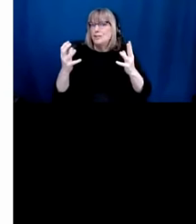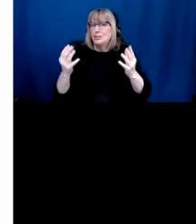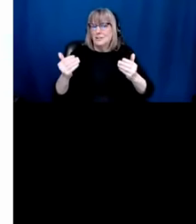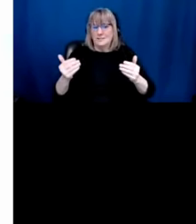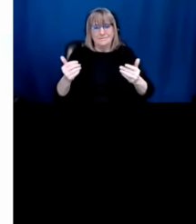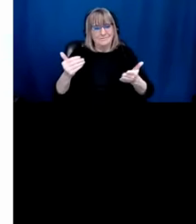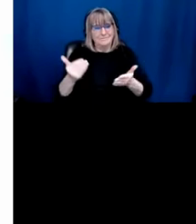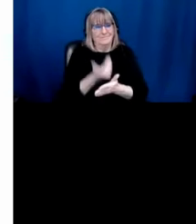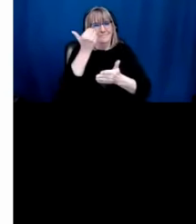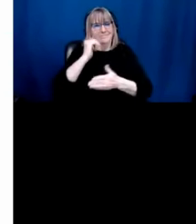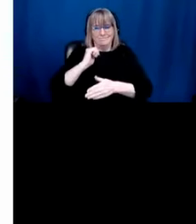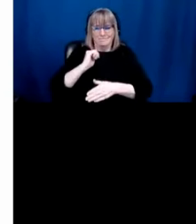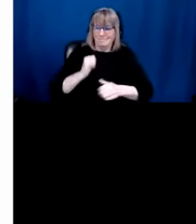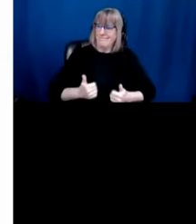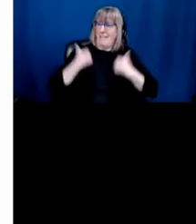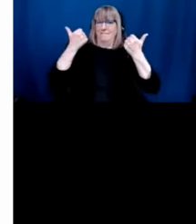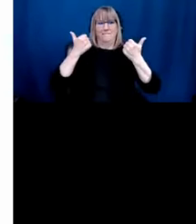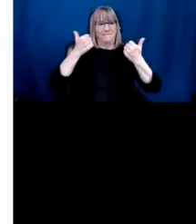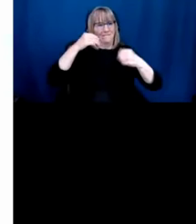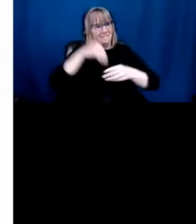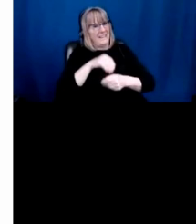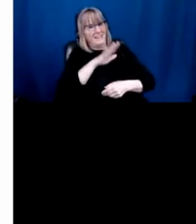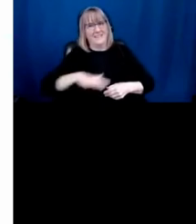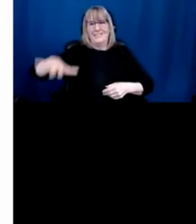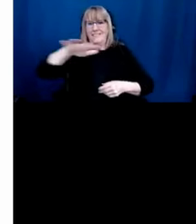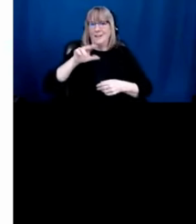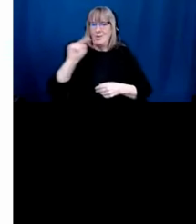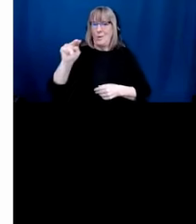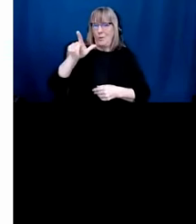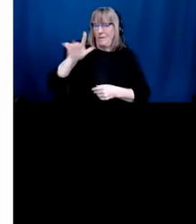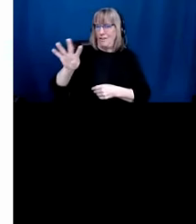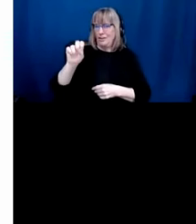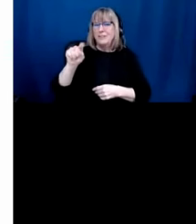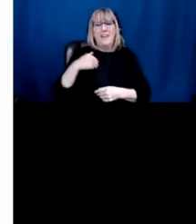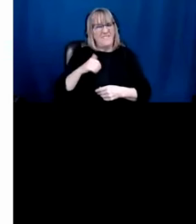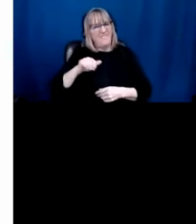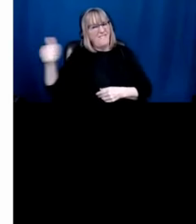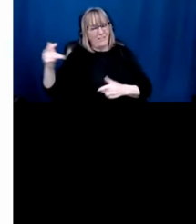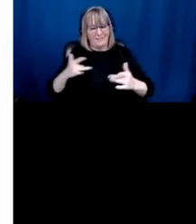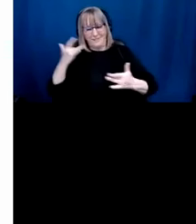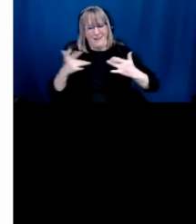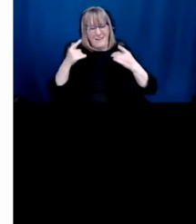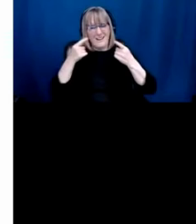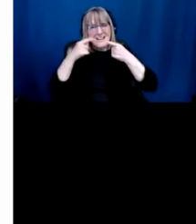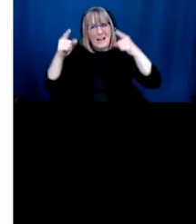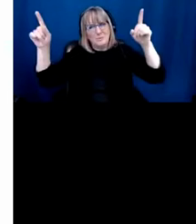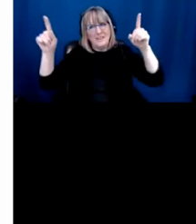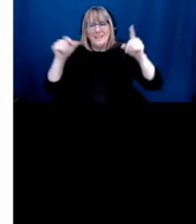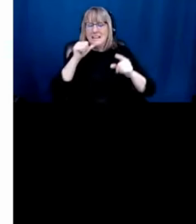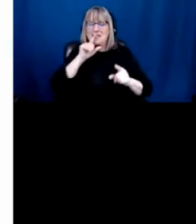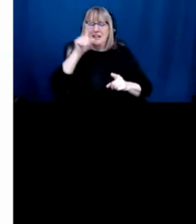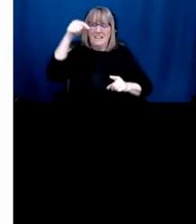revitalization that is happening on North 24th Street. We've got some other exciting announcements that aren't necessarily geared toward this